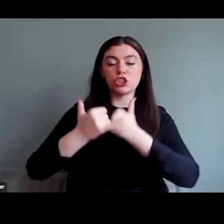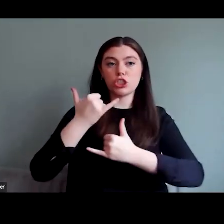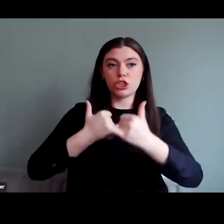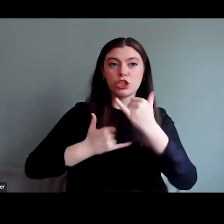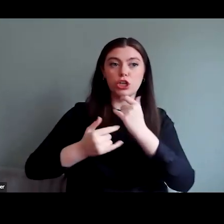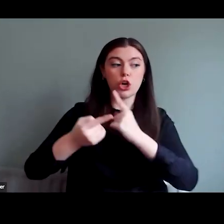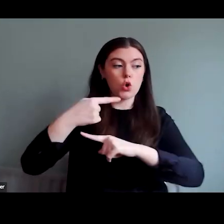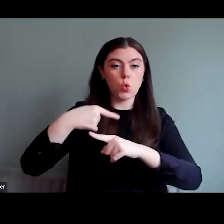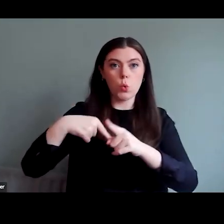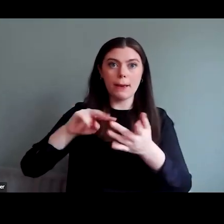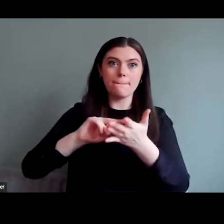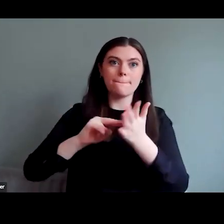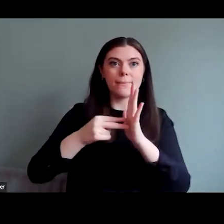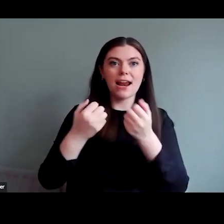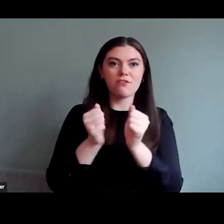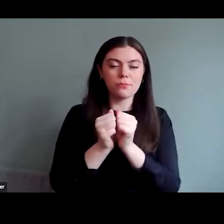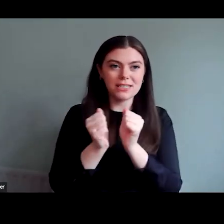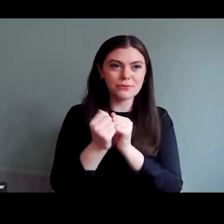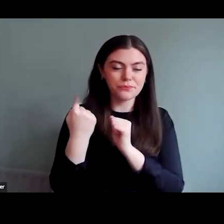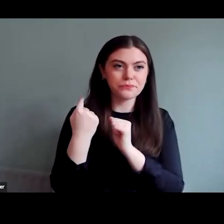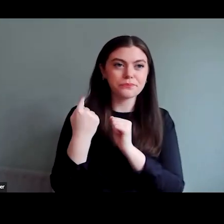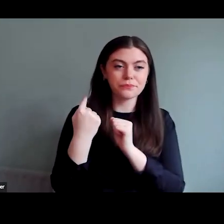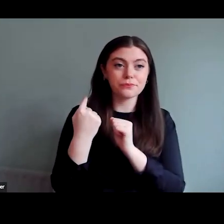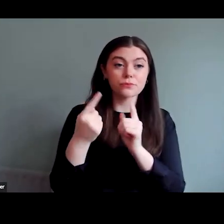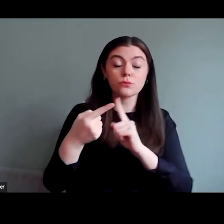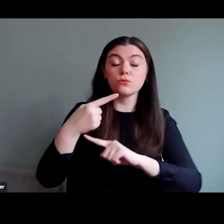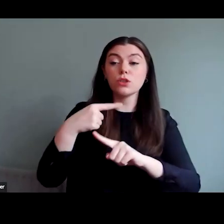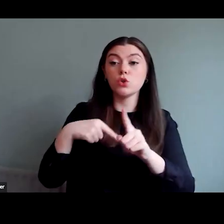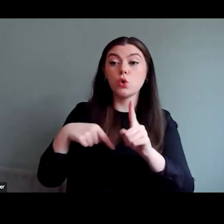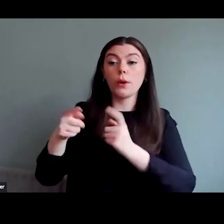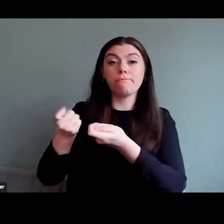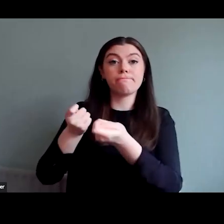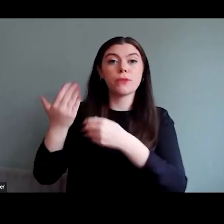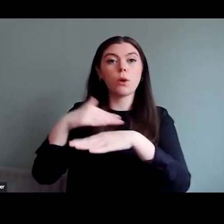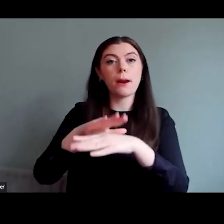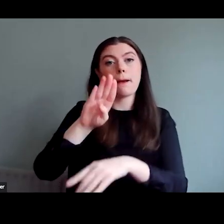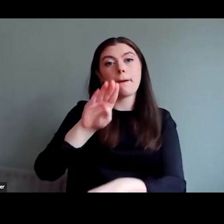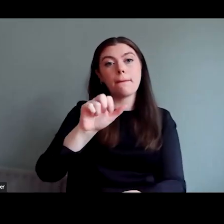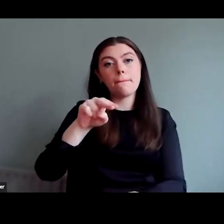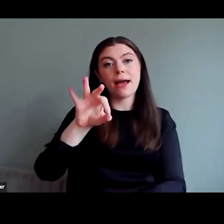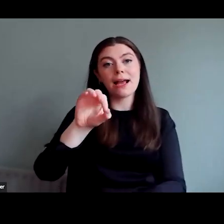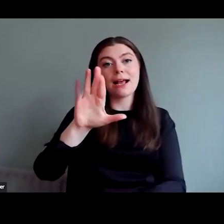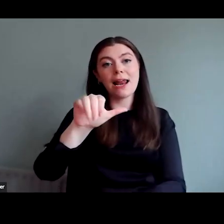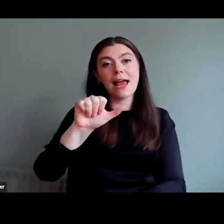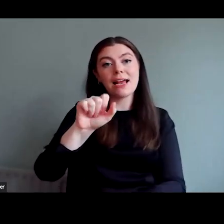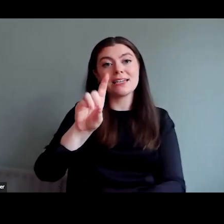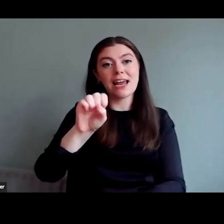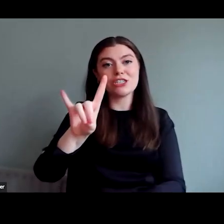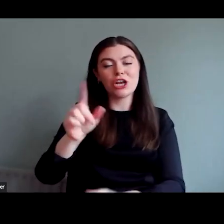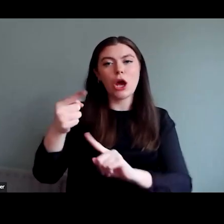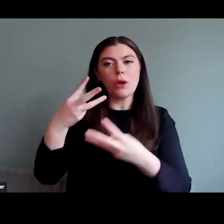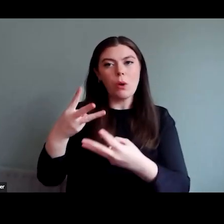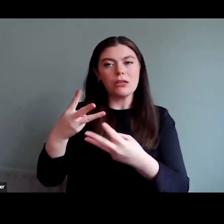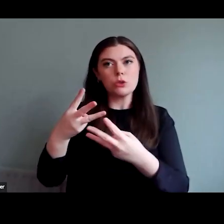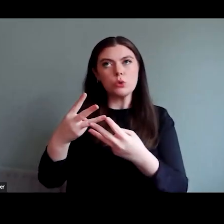that BGM, we call it. So we were having it in Bangladesh, and we wanted to bring a motion on BDS. And we knew that there